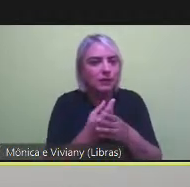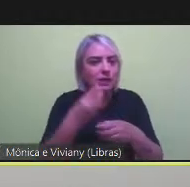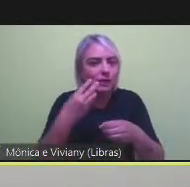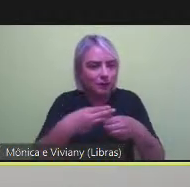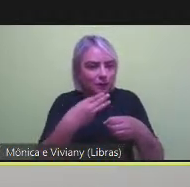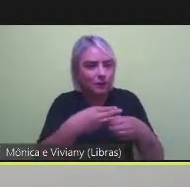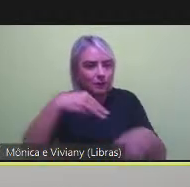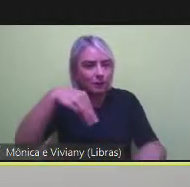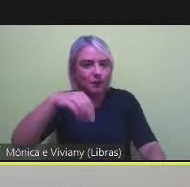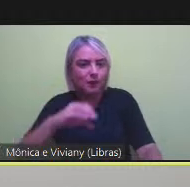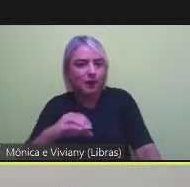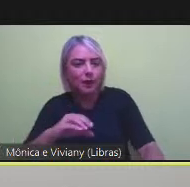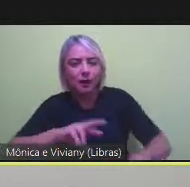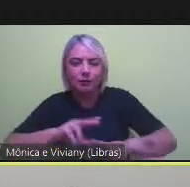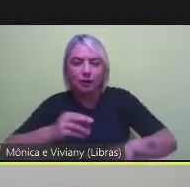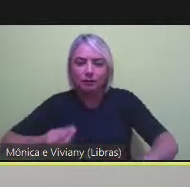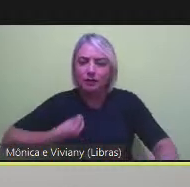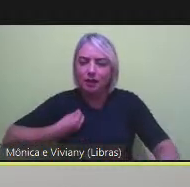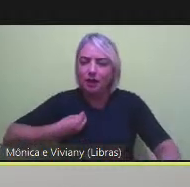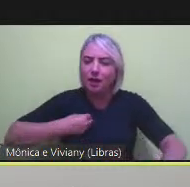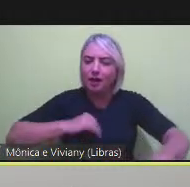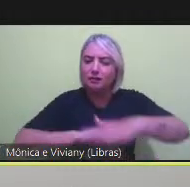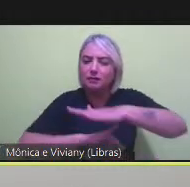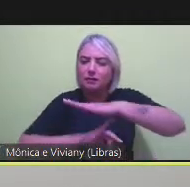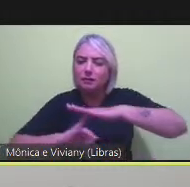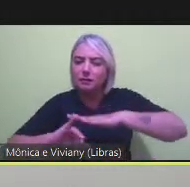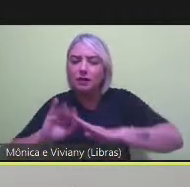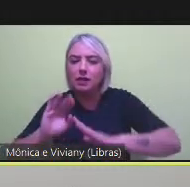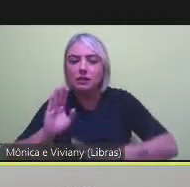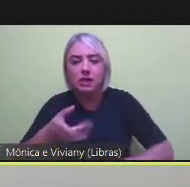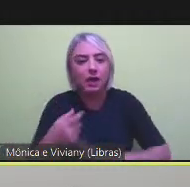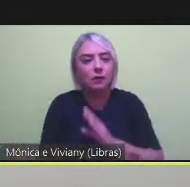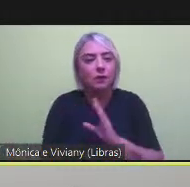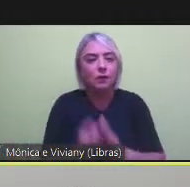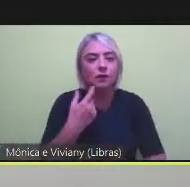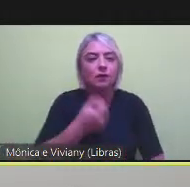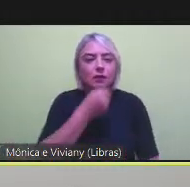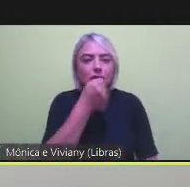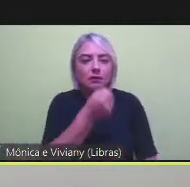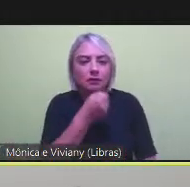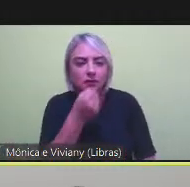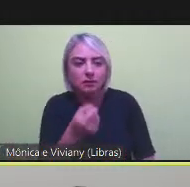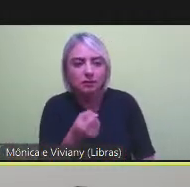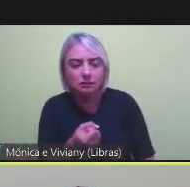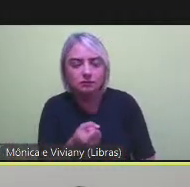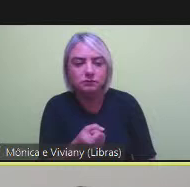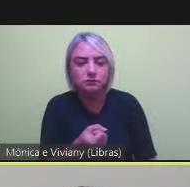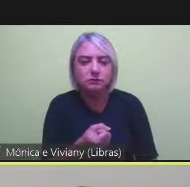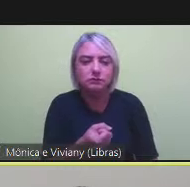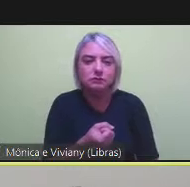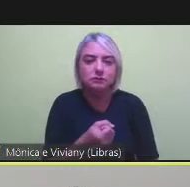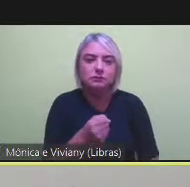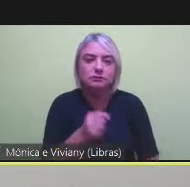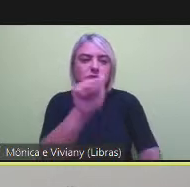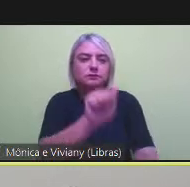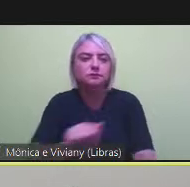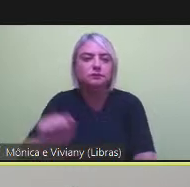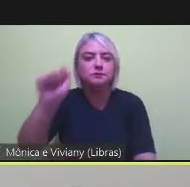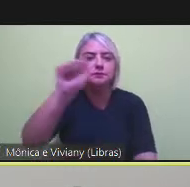happening here. We have the participation of many entities. We had visitations